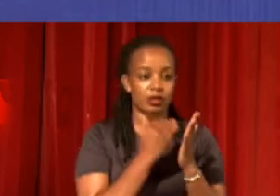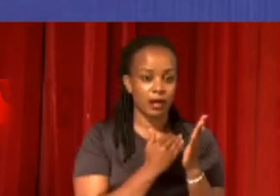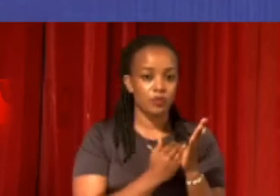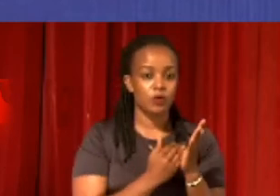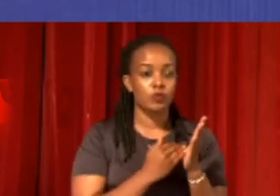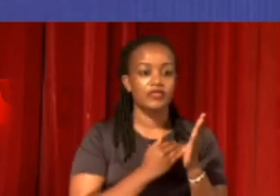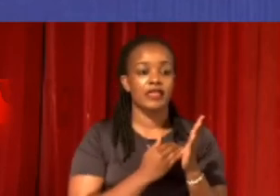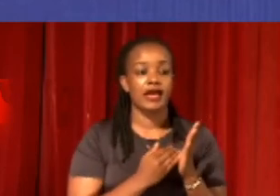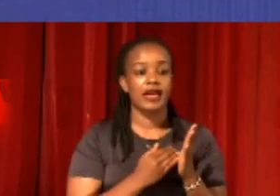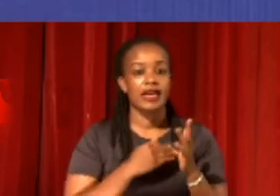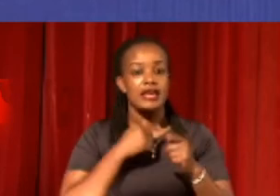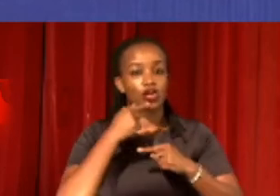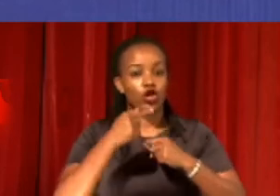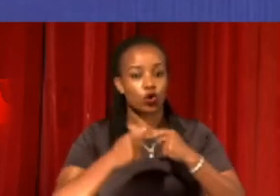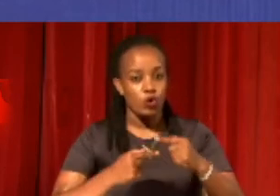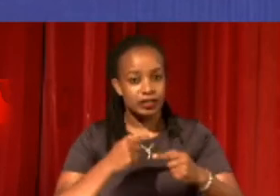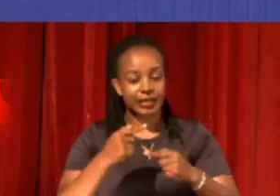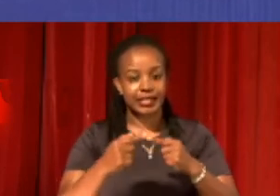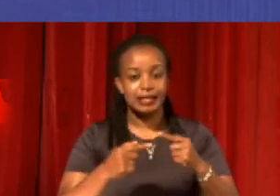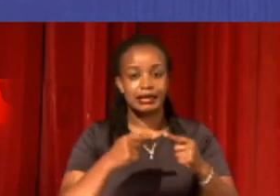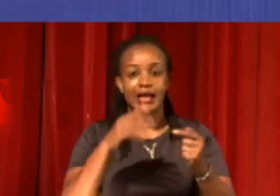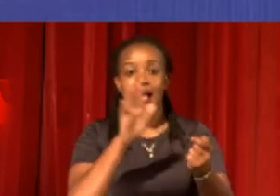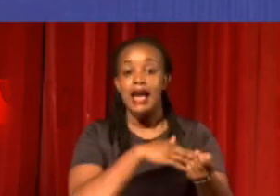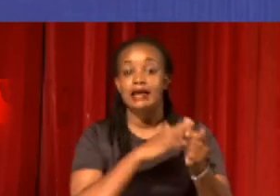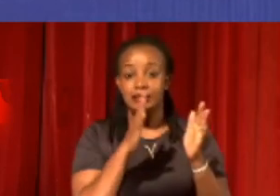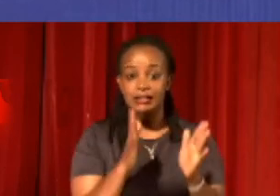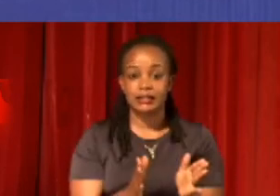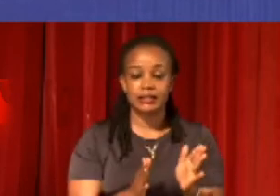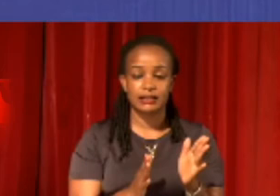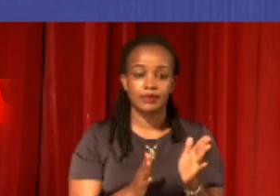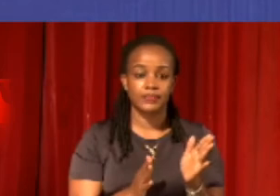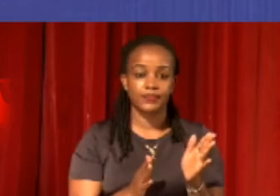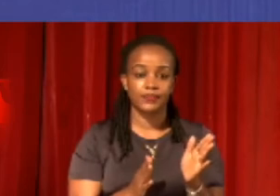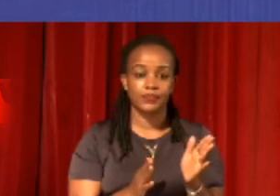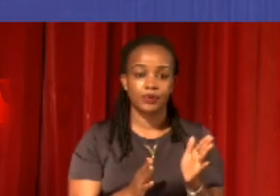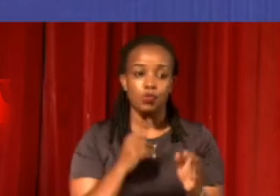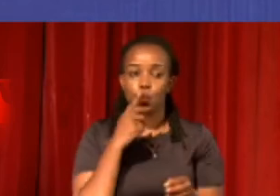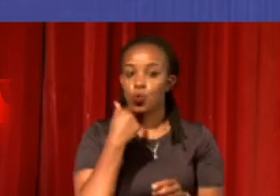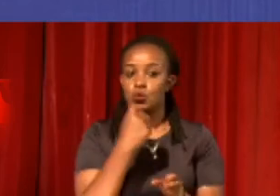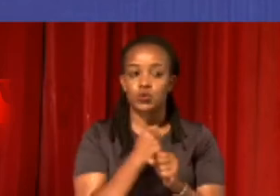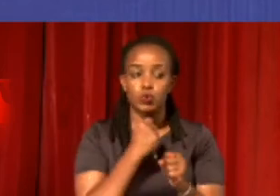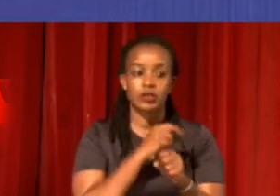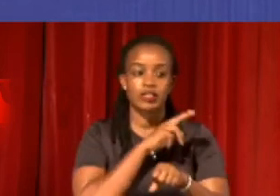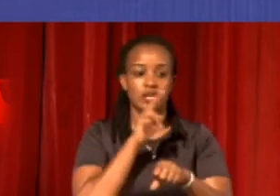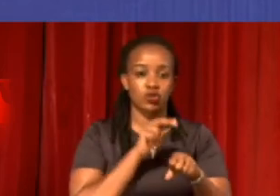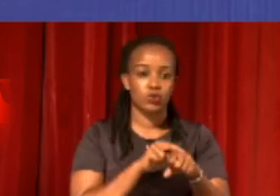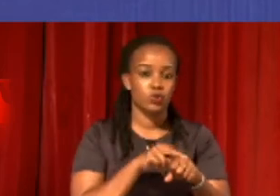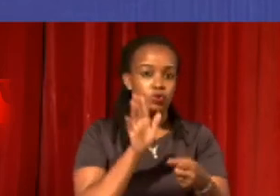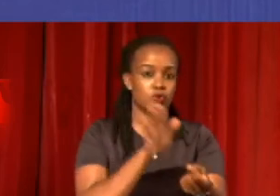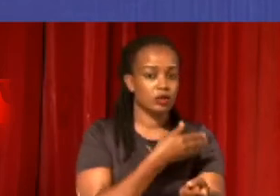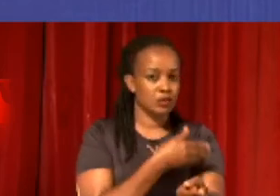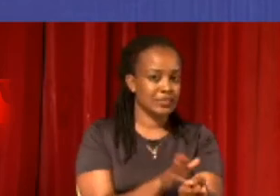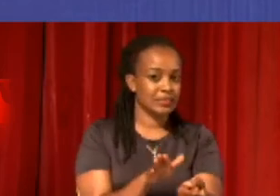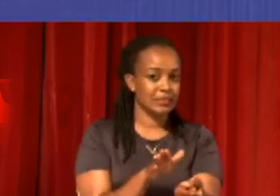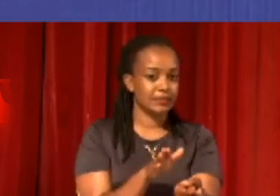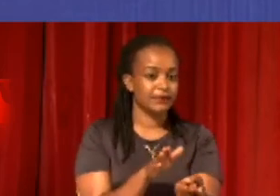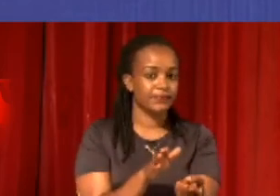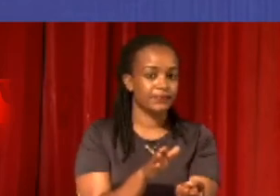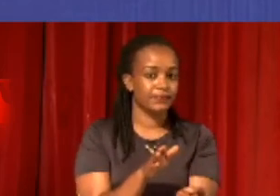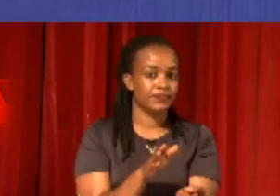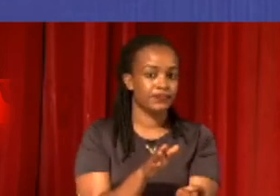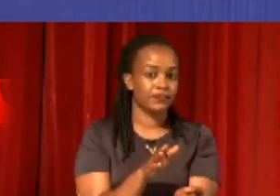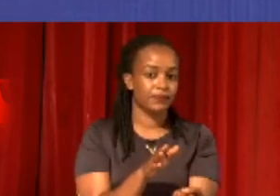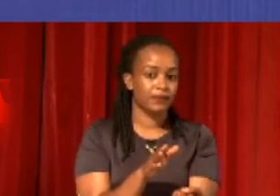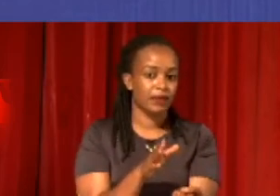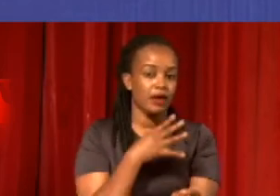mm. where we'll roll out production of songs and jingles mm. and stuff, and we have